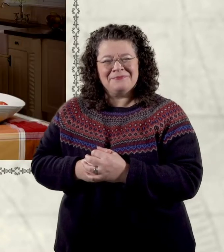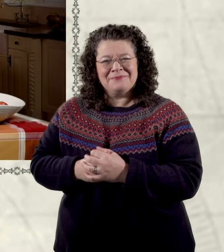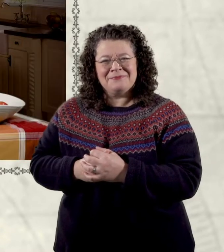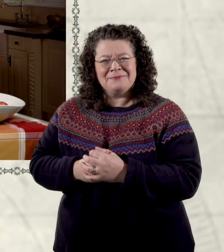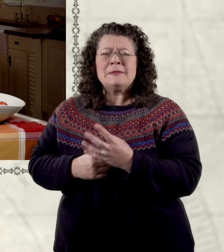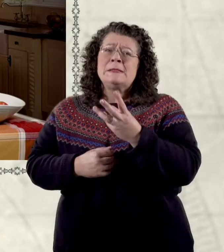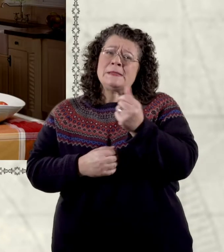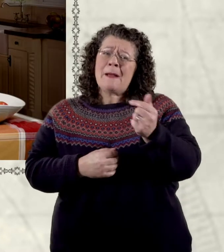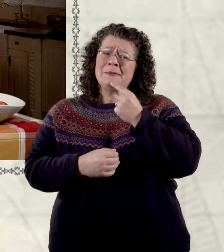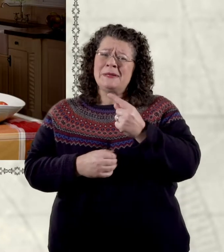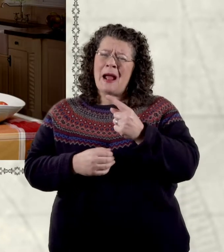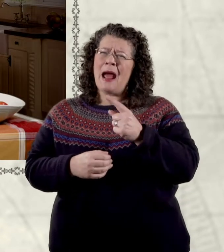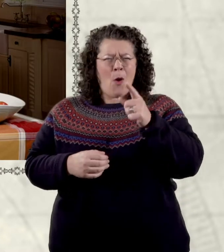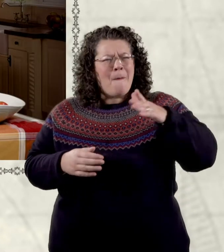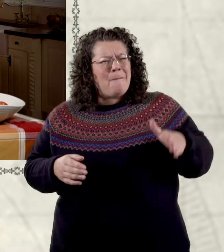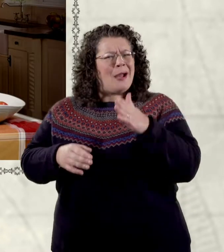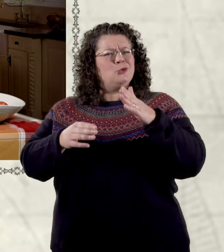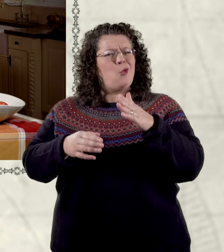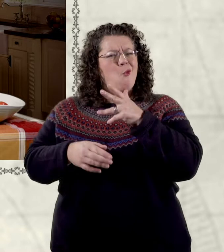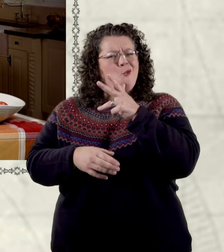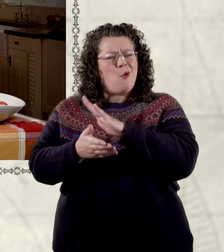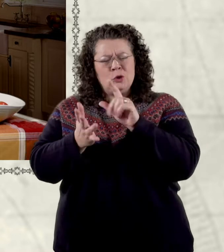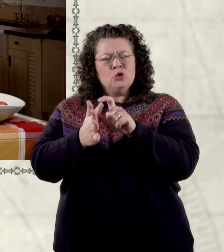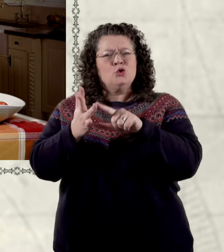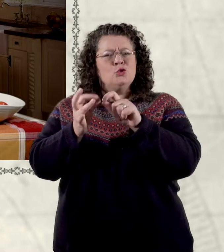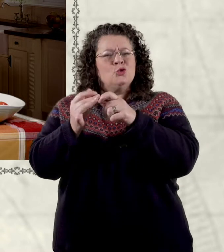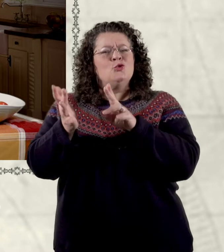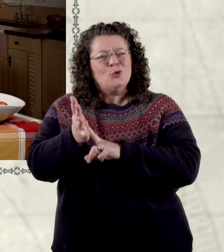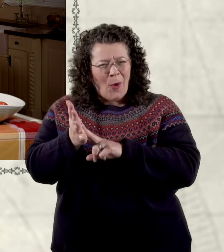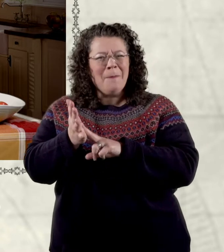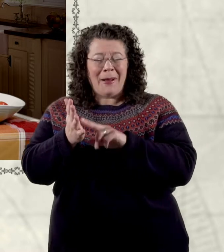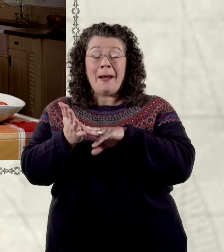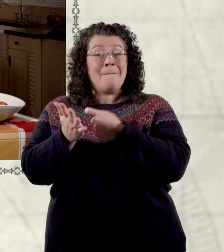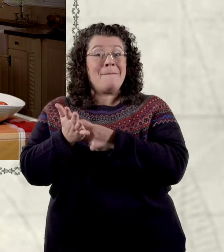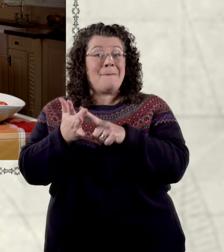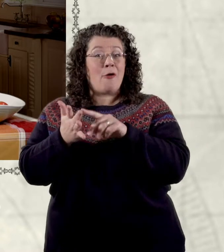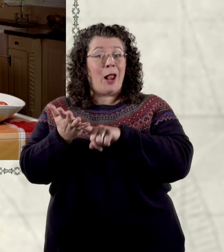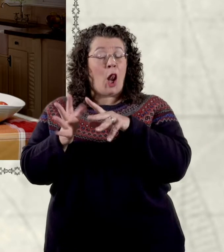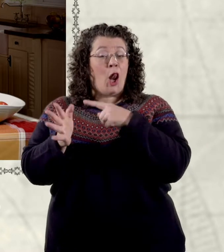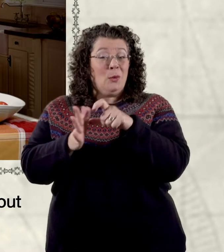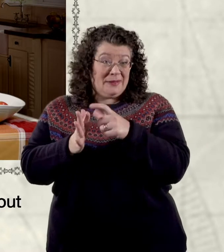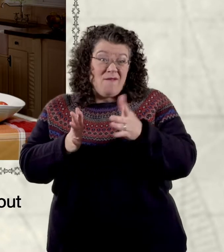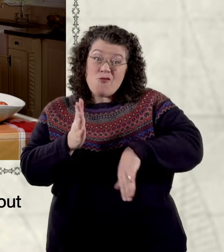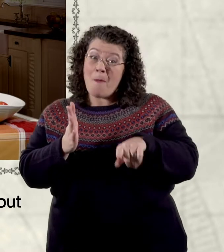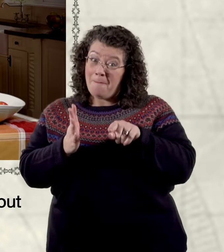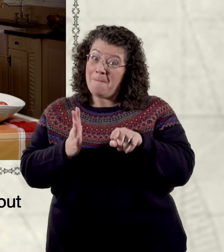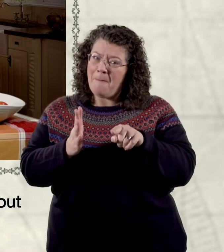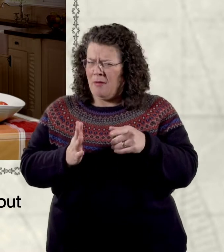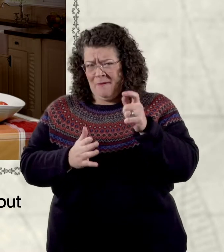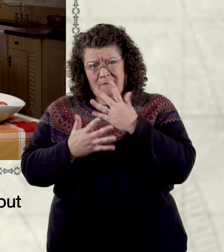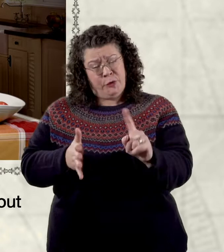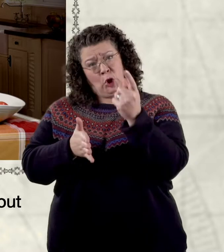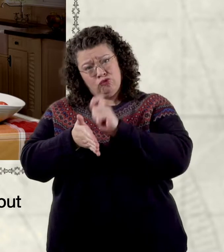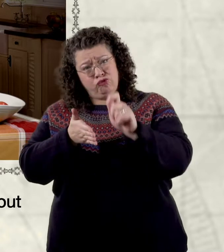Some say that this is where the pantomime horse, Dobbin, as well as the Mary Lloyd, comes from. And even though she